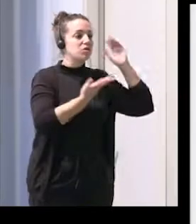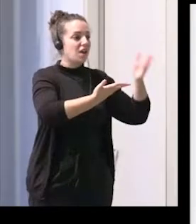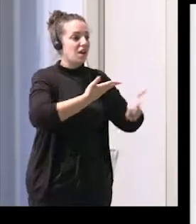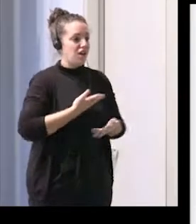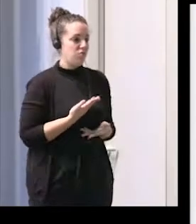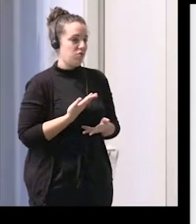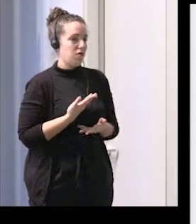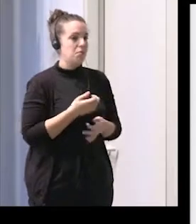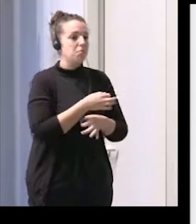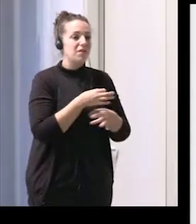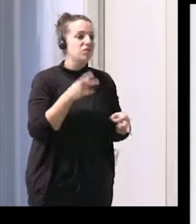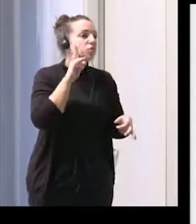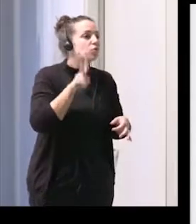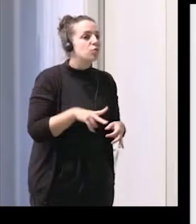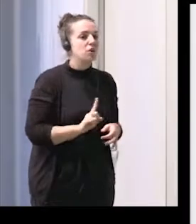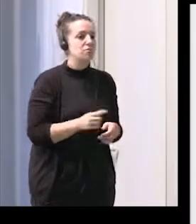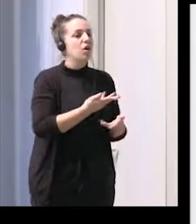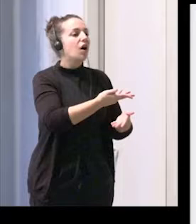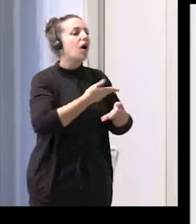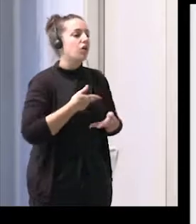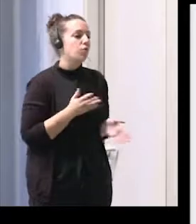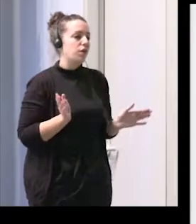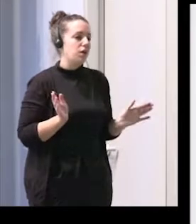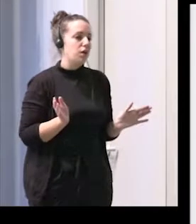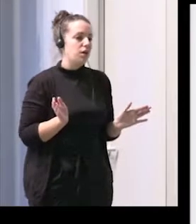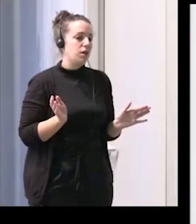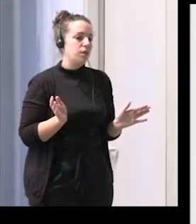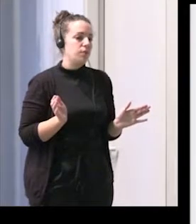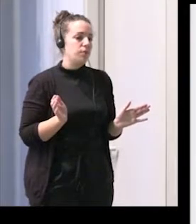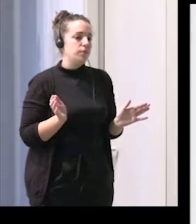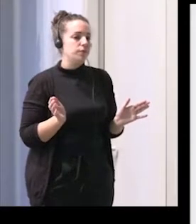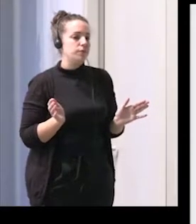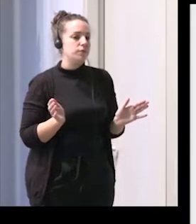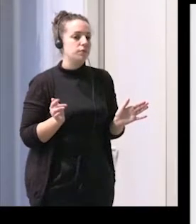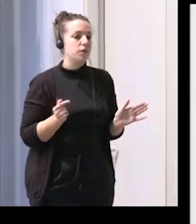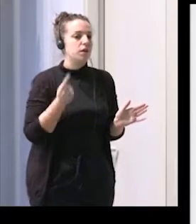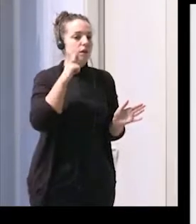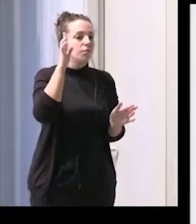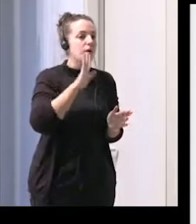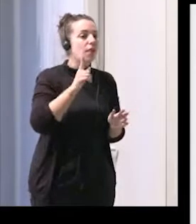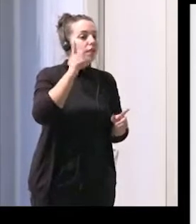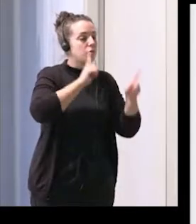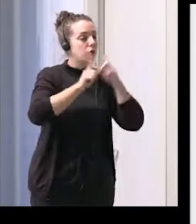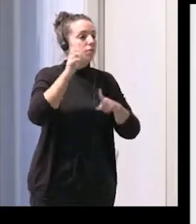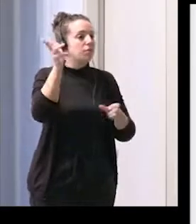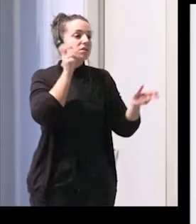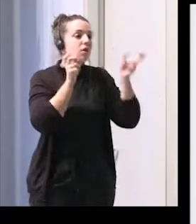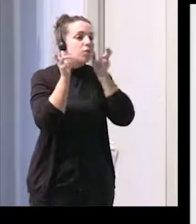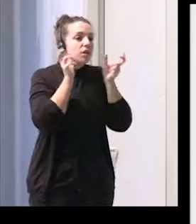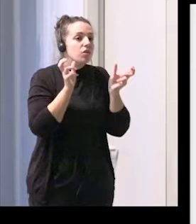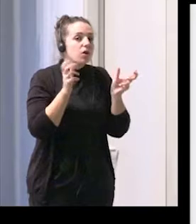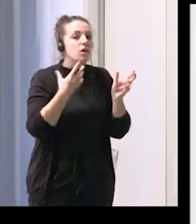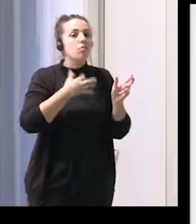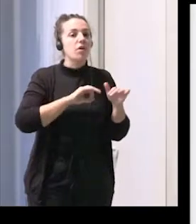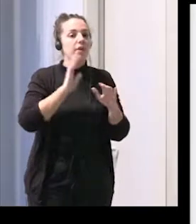but it definitely helps. Their listening challenges seem to reduce. You can even see it in the sound booth when they're listening with 2